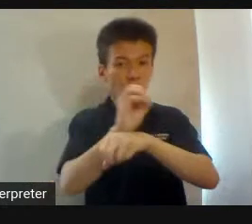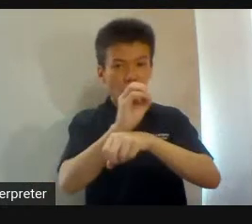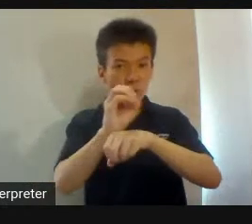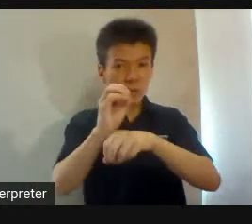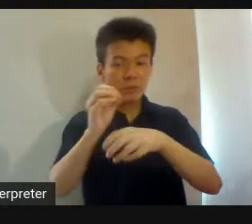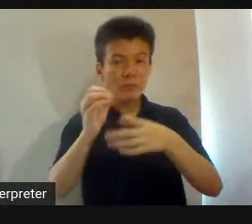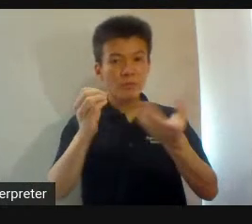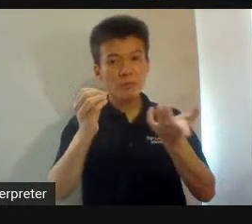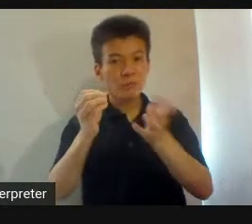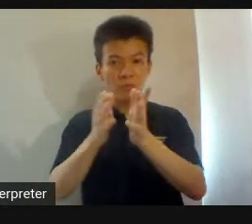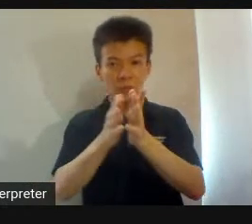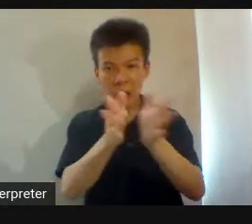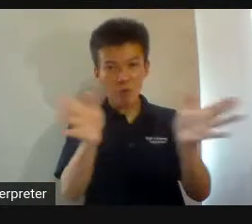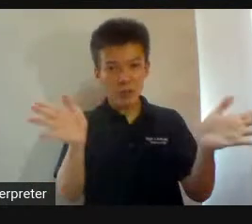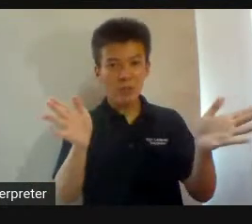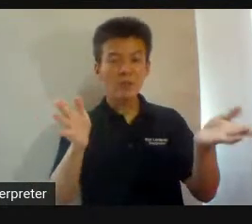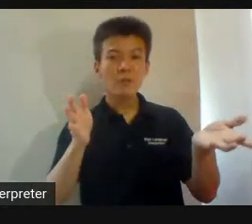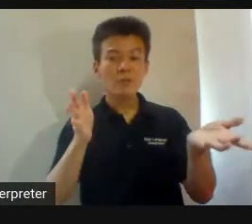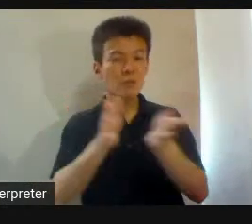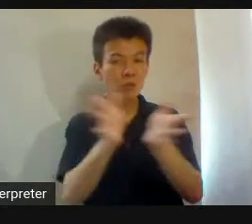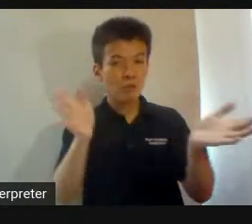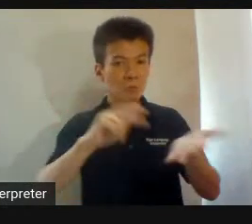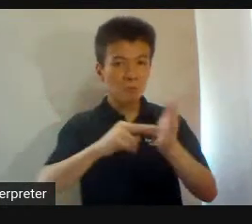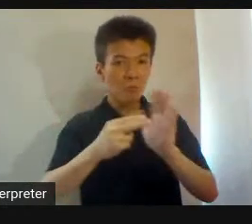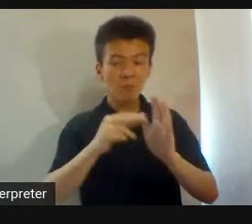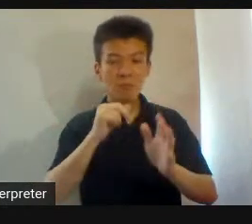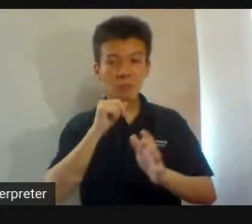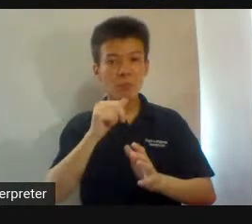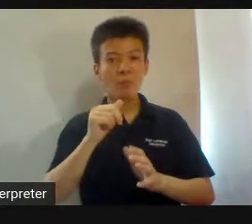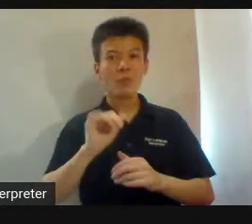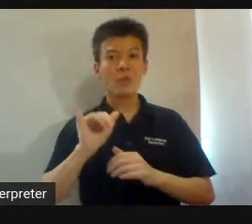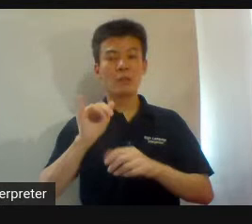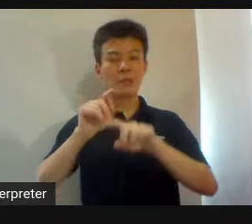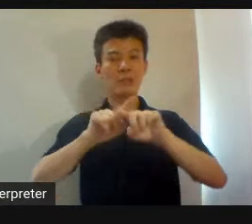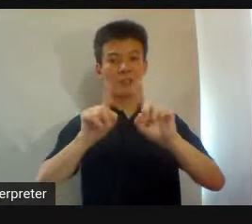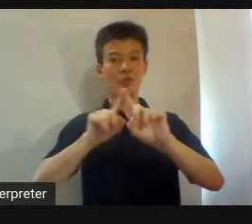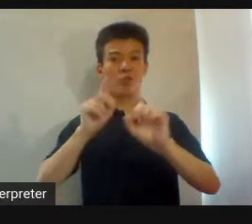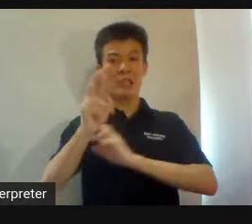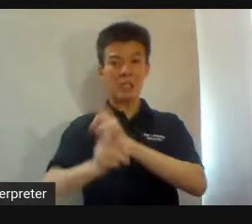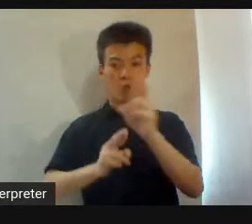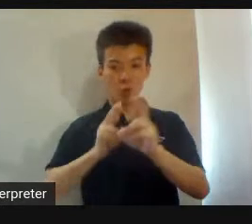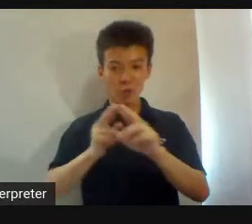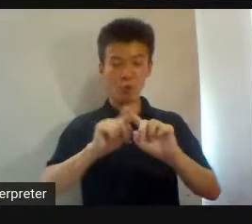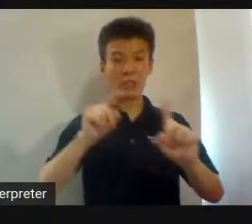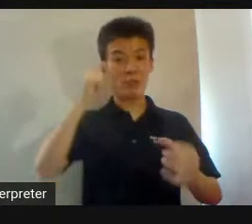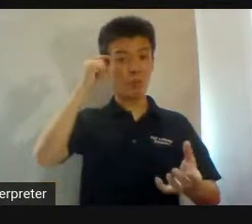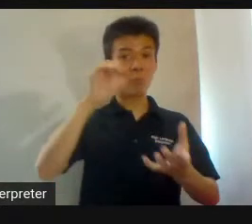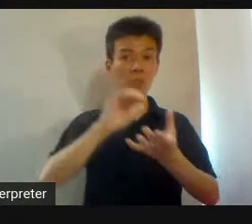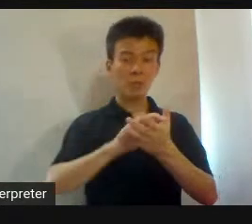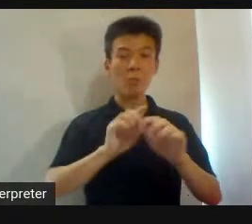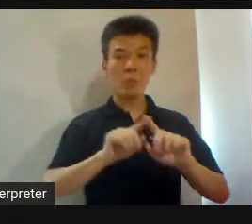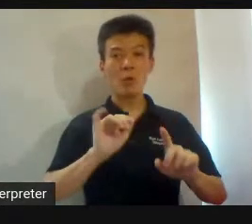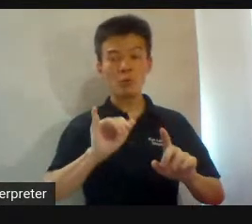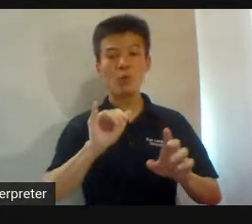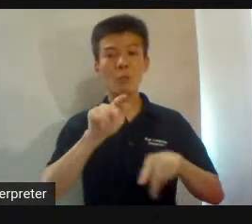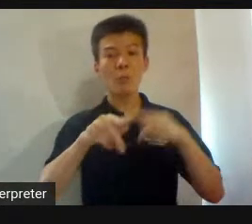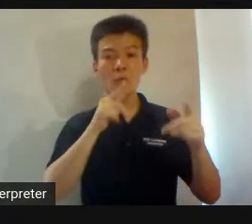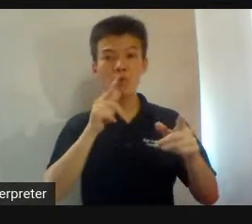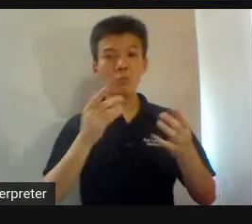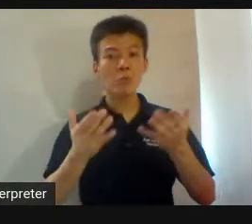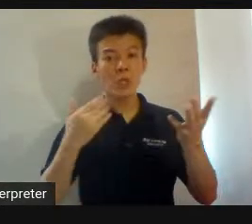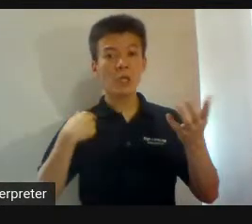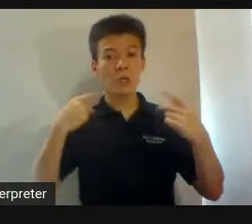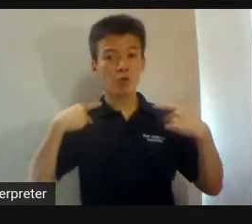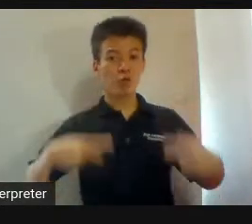operationalize diversity. And diversity doesn't mean just like different races or different beliefs, but also people who may have